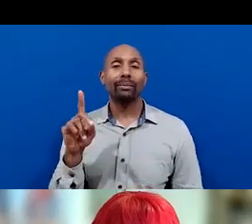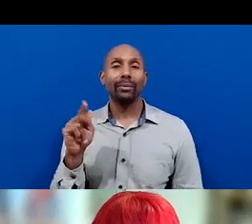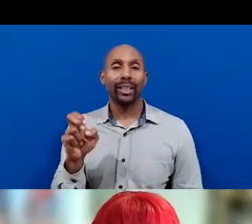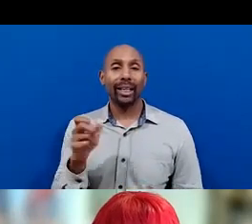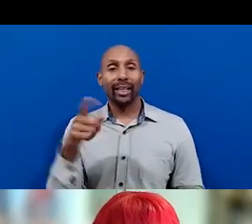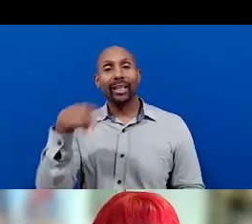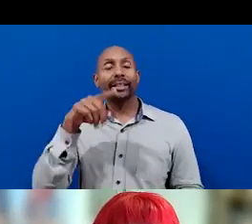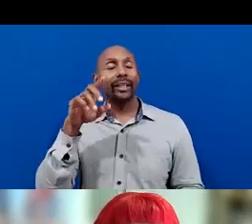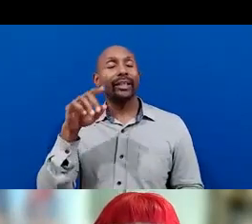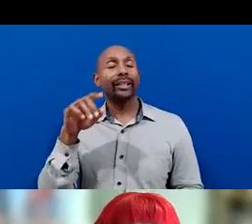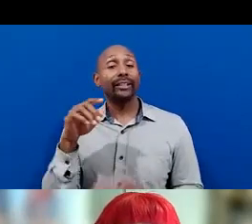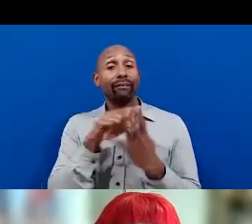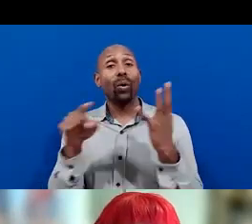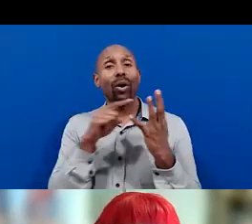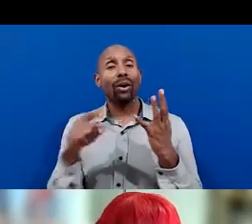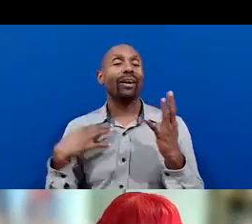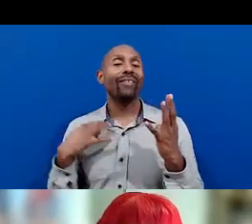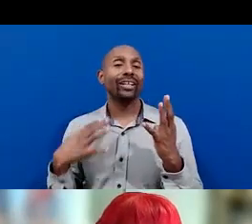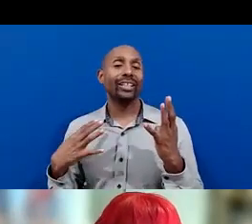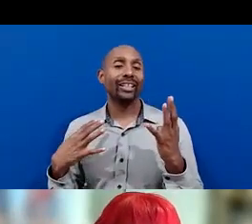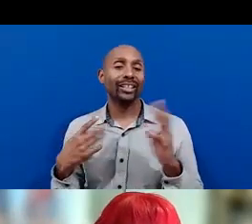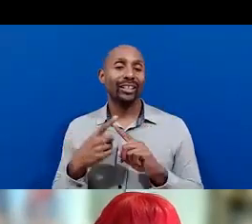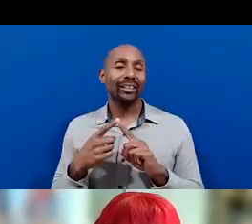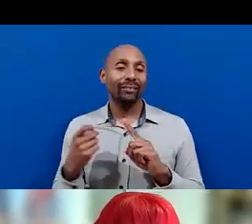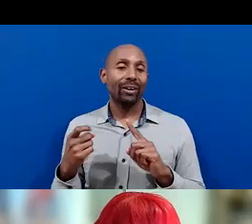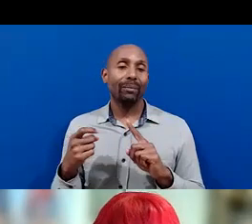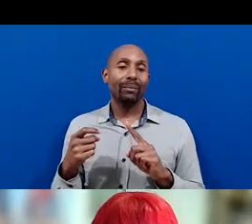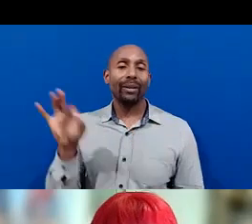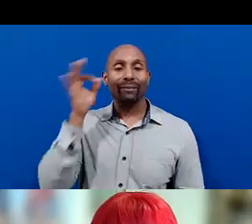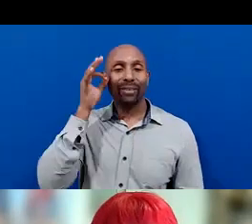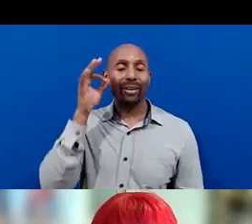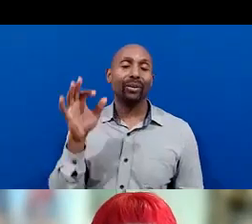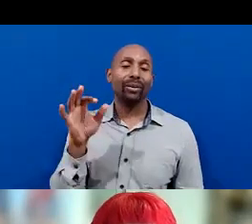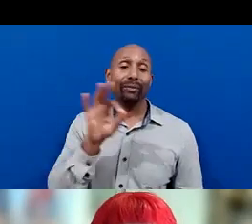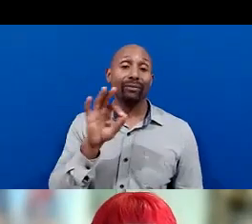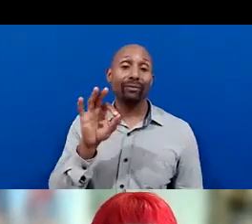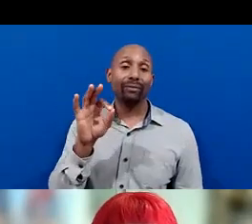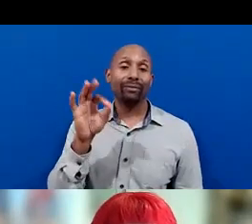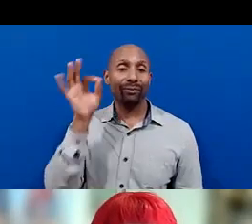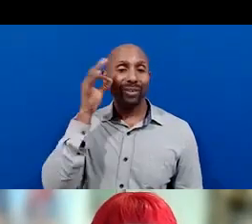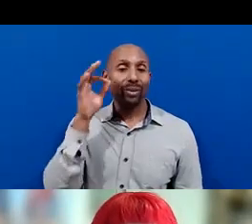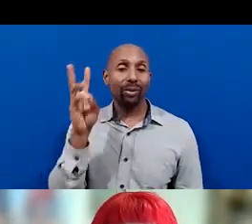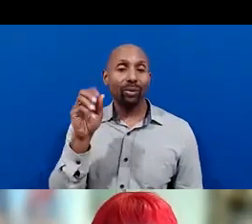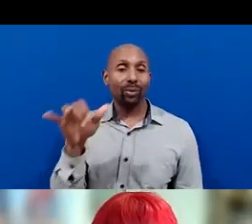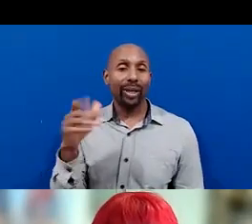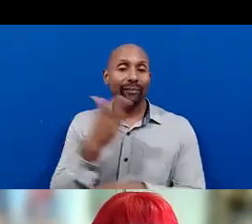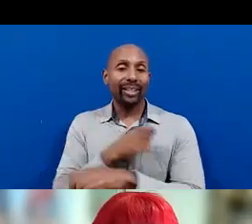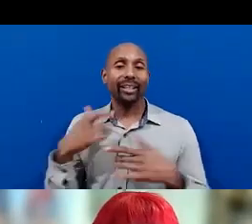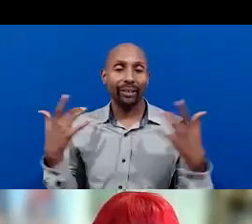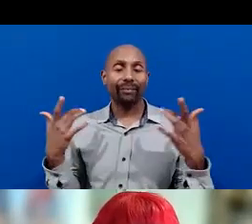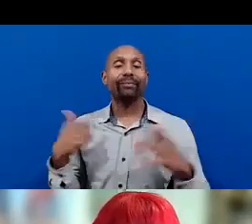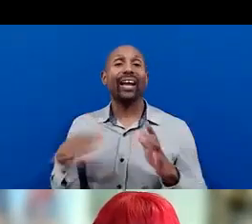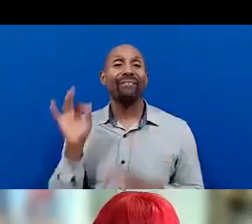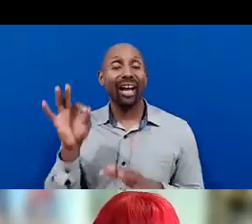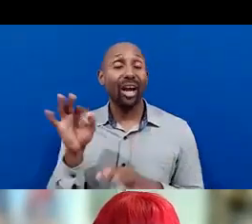vaccine events. So I found this picture recently and I just thought it was amazing, and I wanted to thank them and highlight